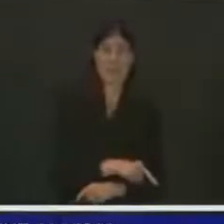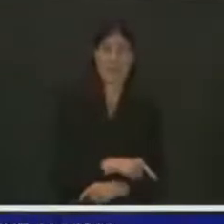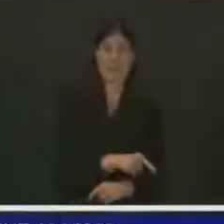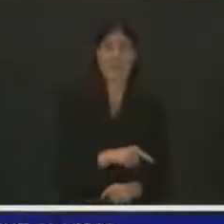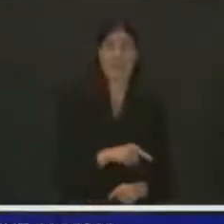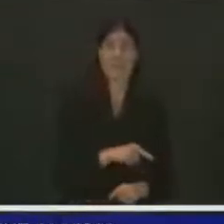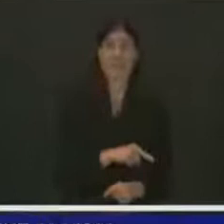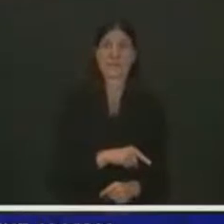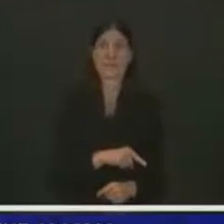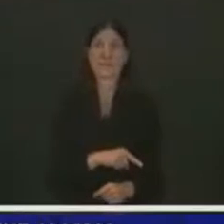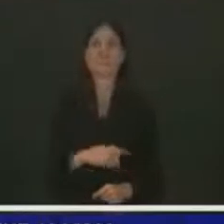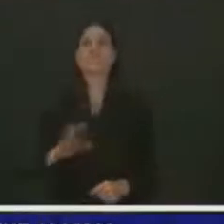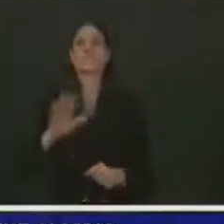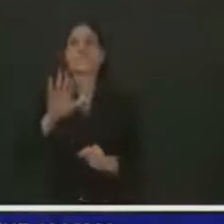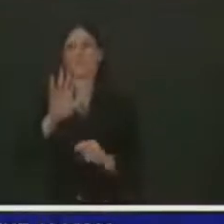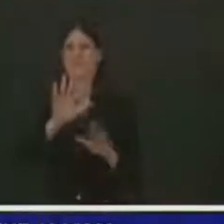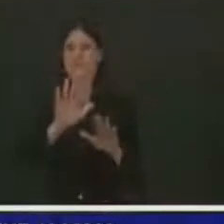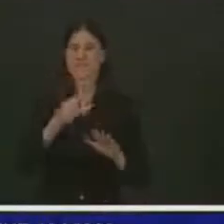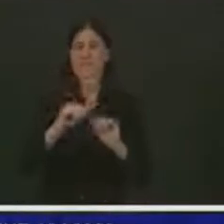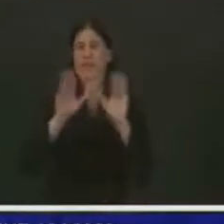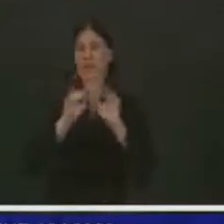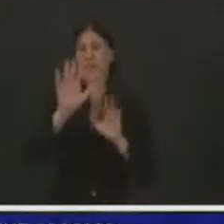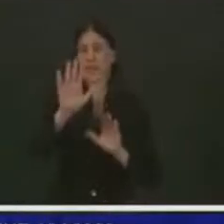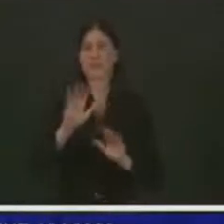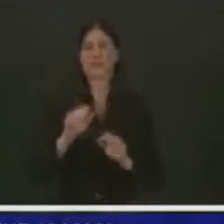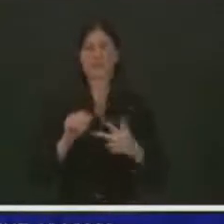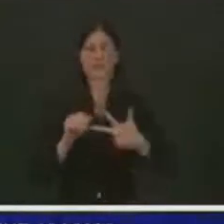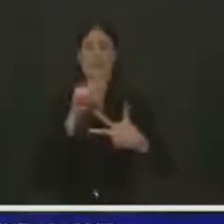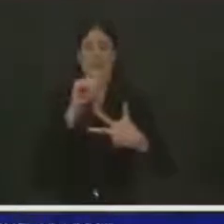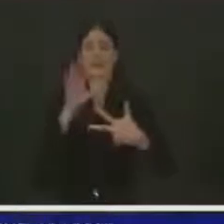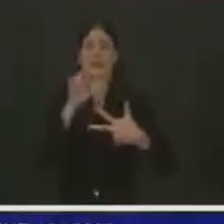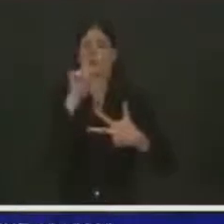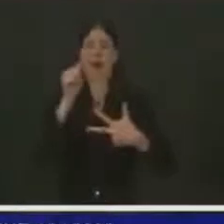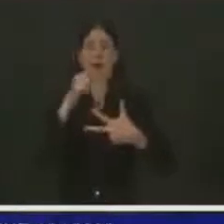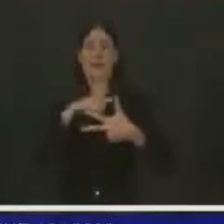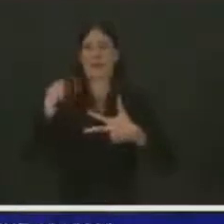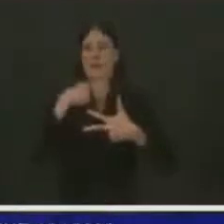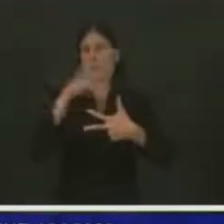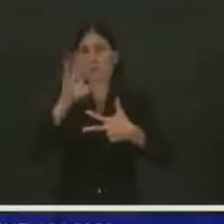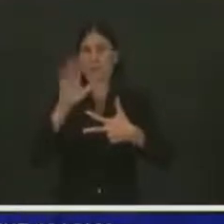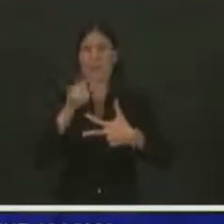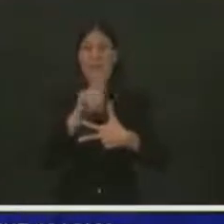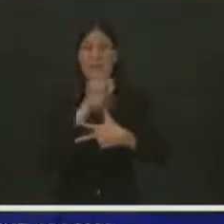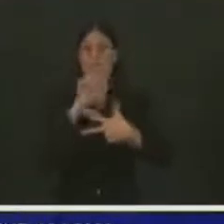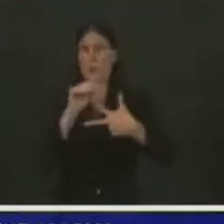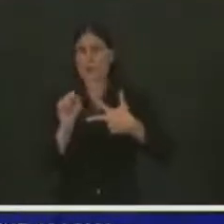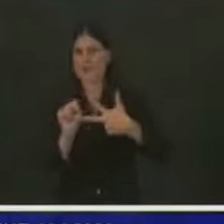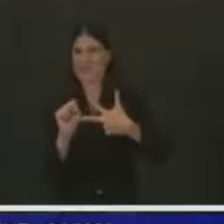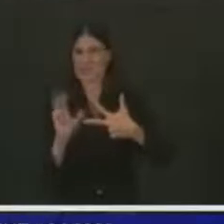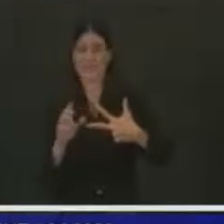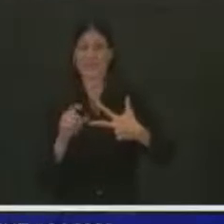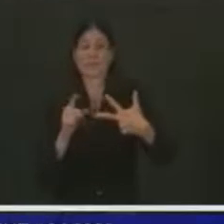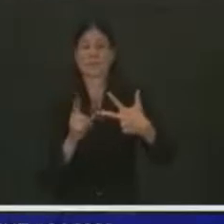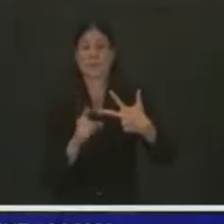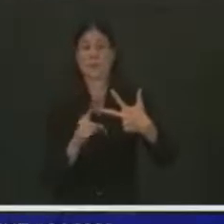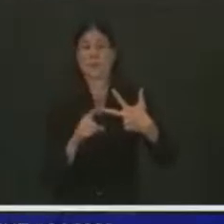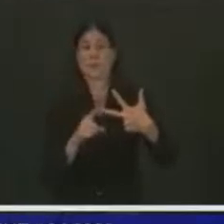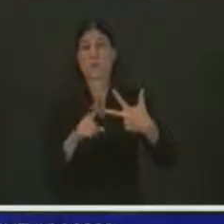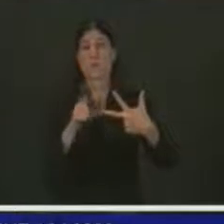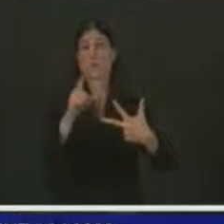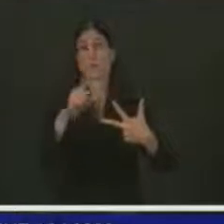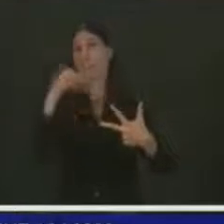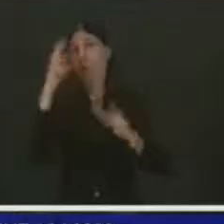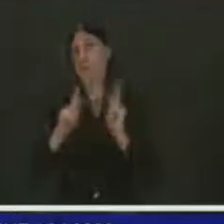to say that that higher seroprevalence then means that someone